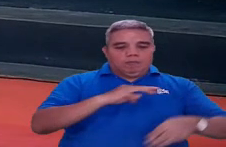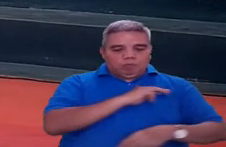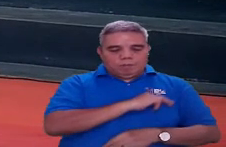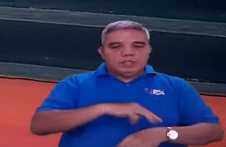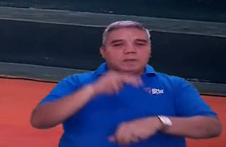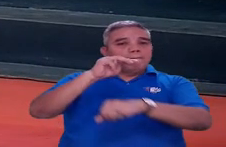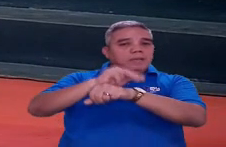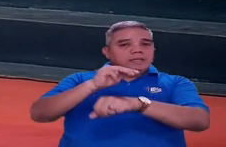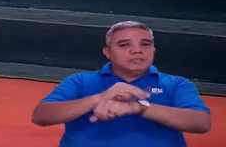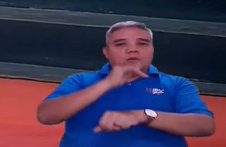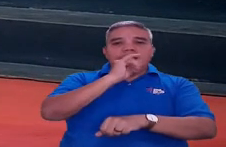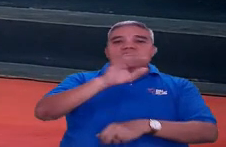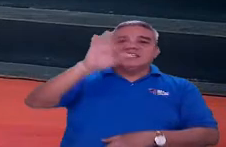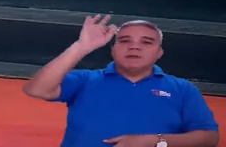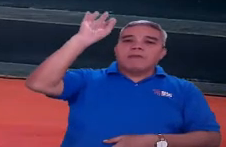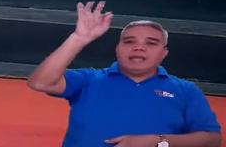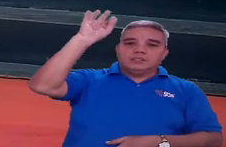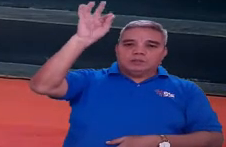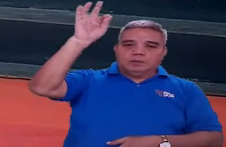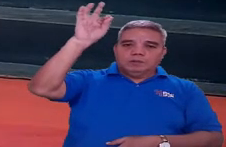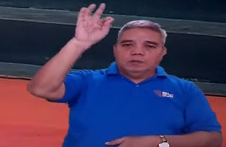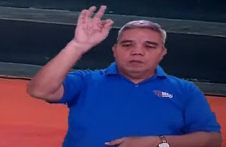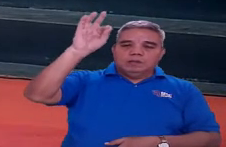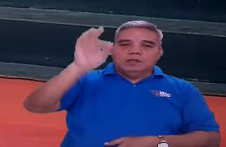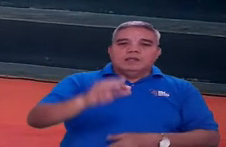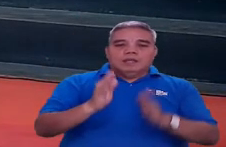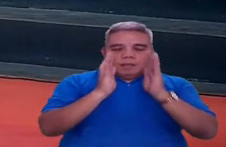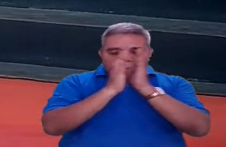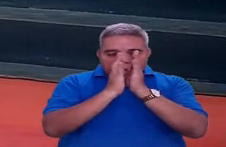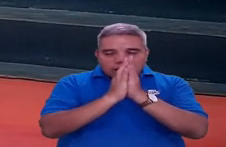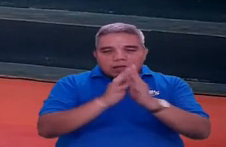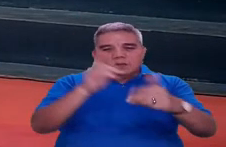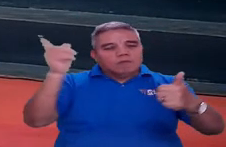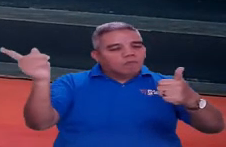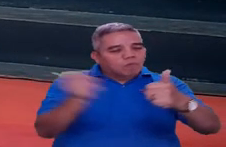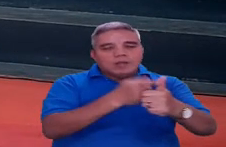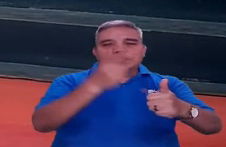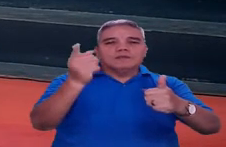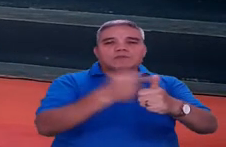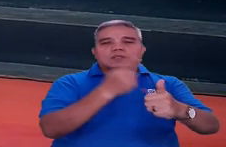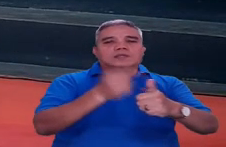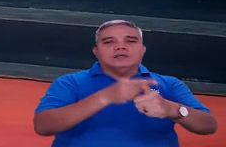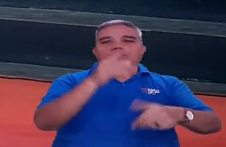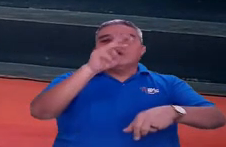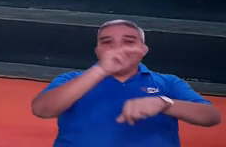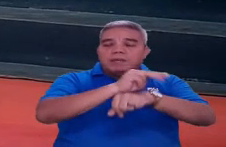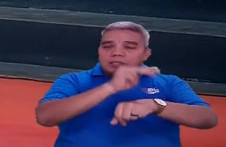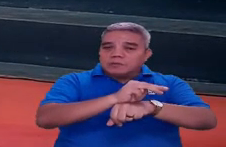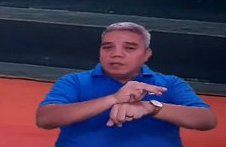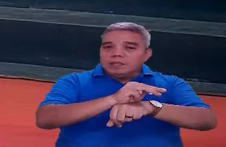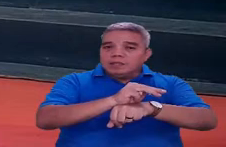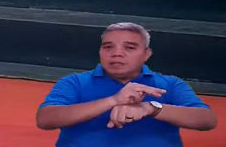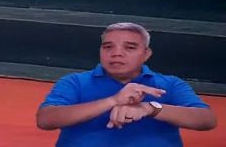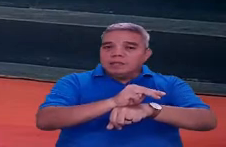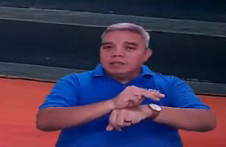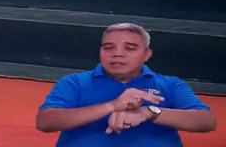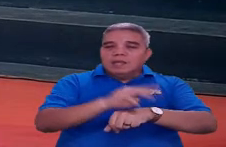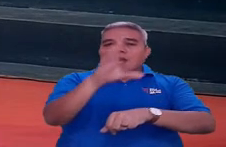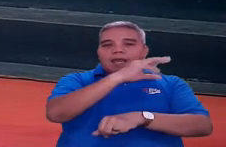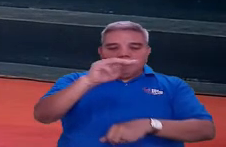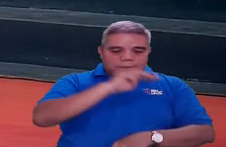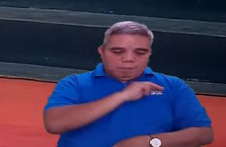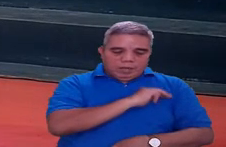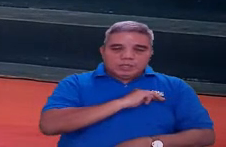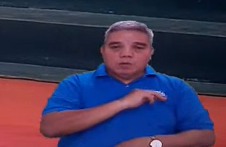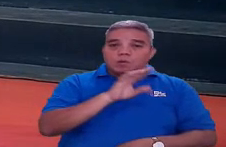mission ministry is the pastor. The prerequisite behind our ministry and